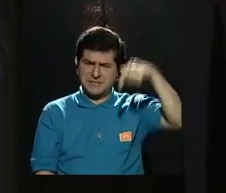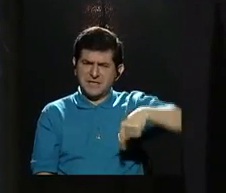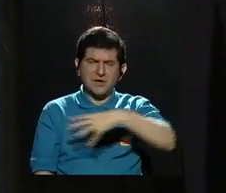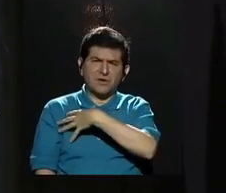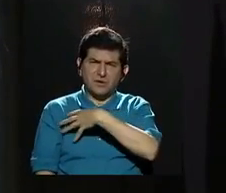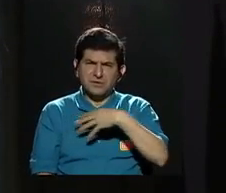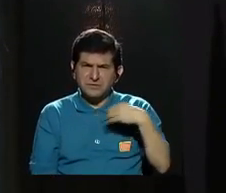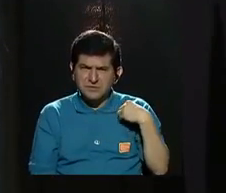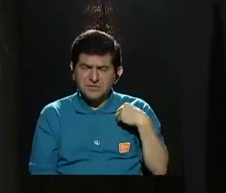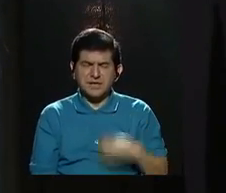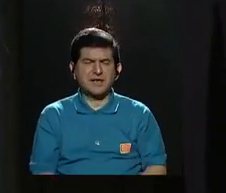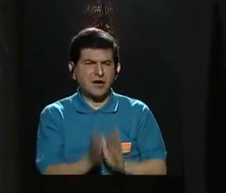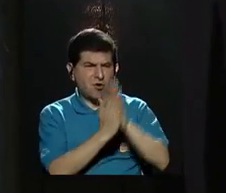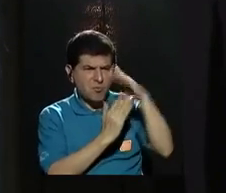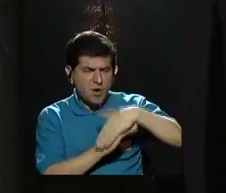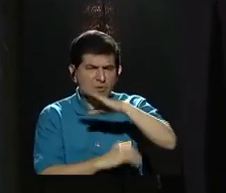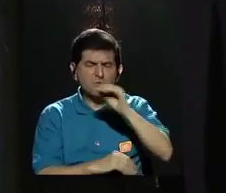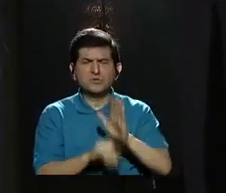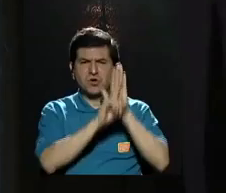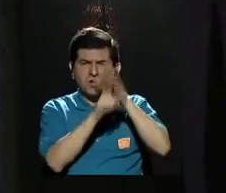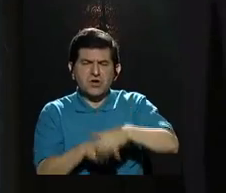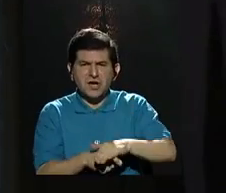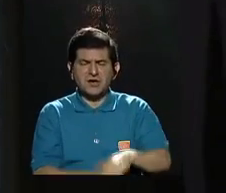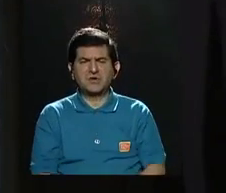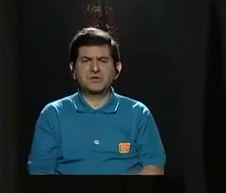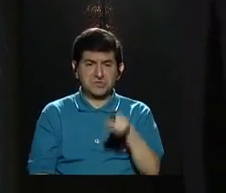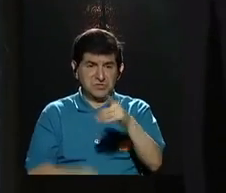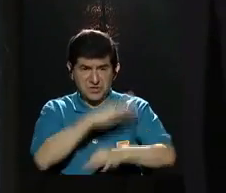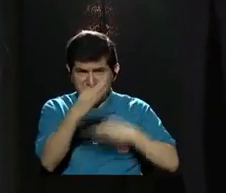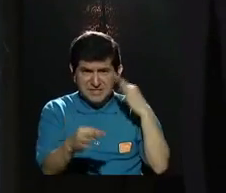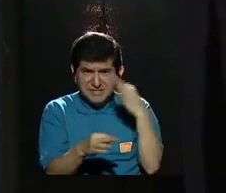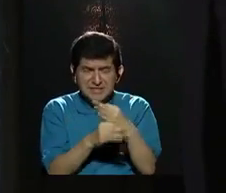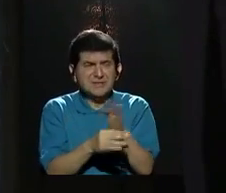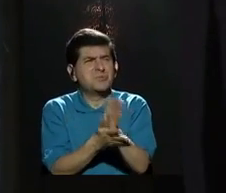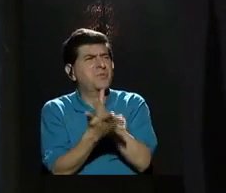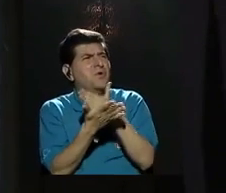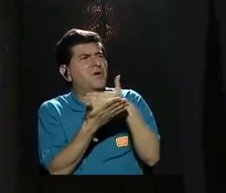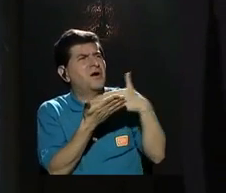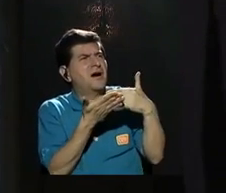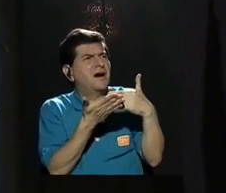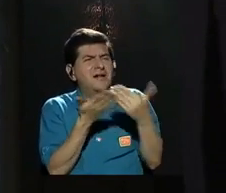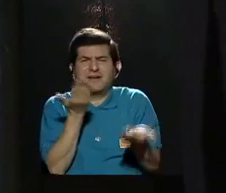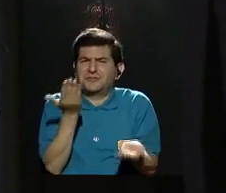sexual harassment as flowing from a defective individual.